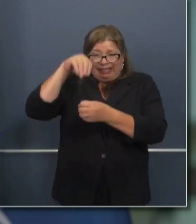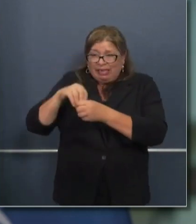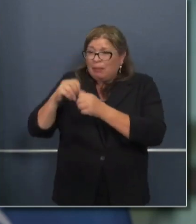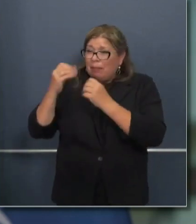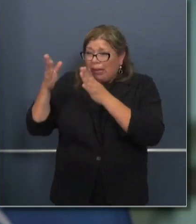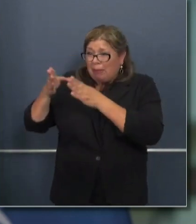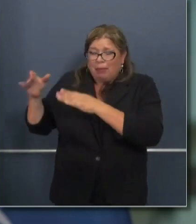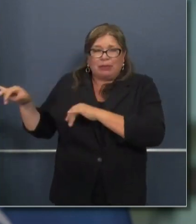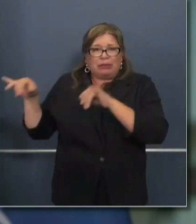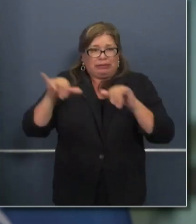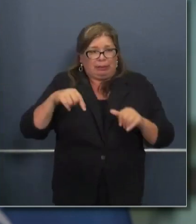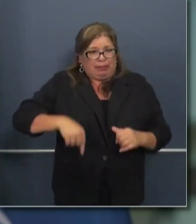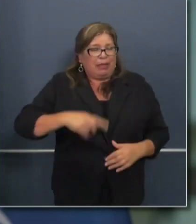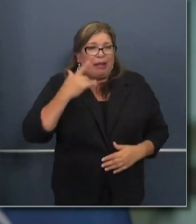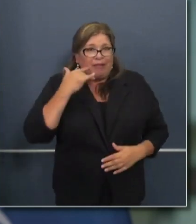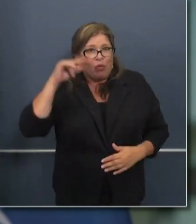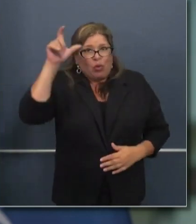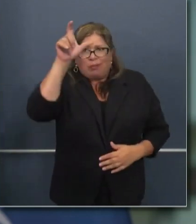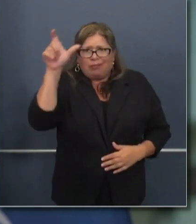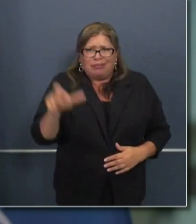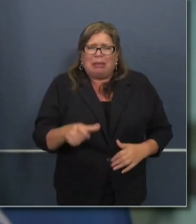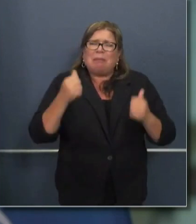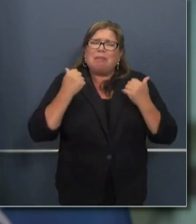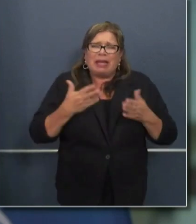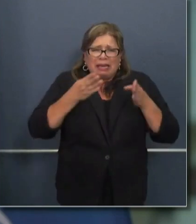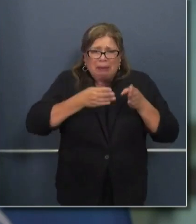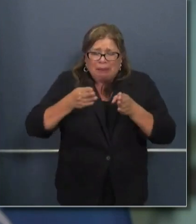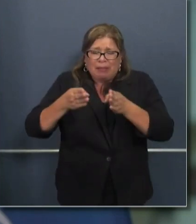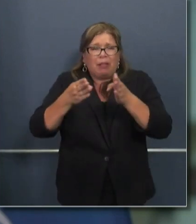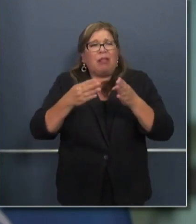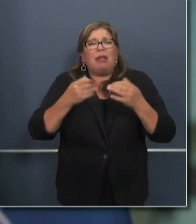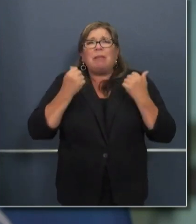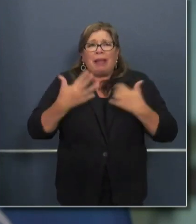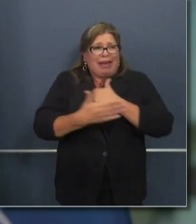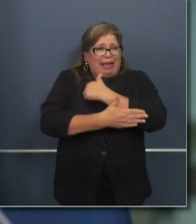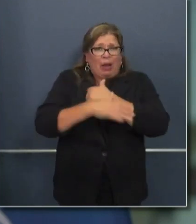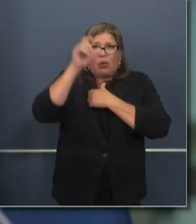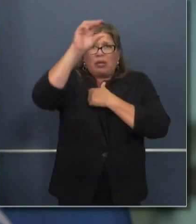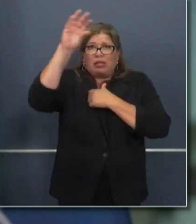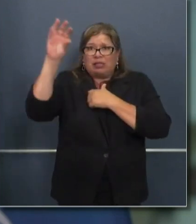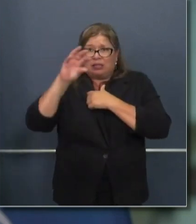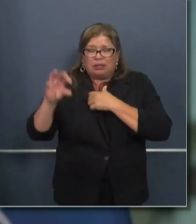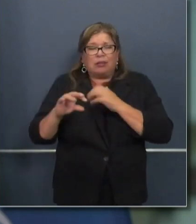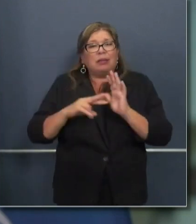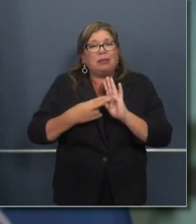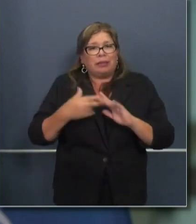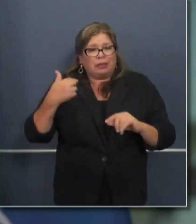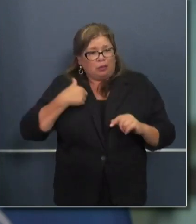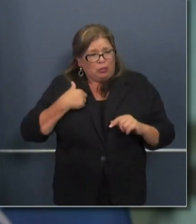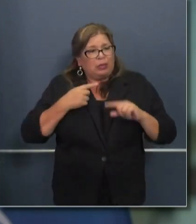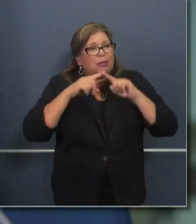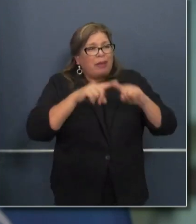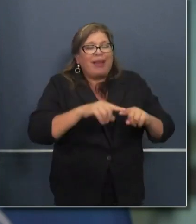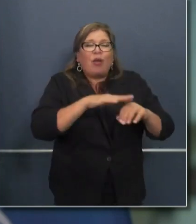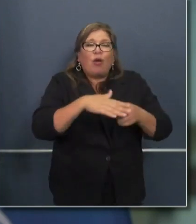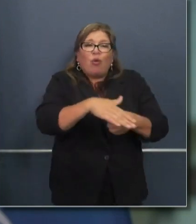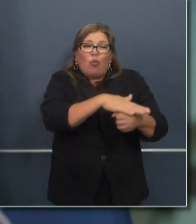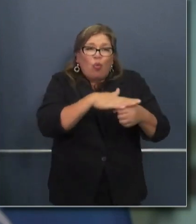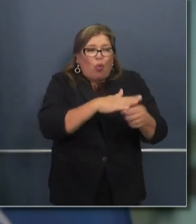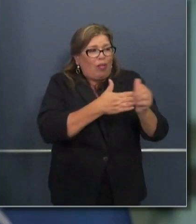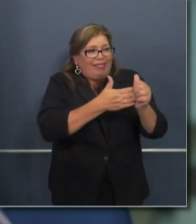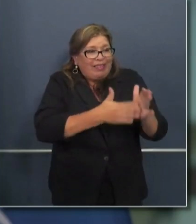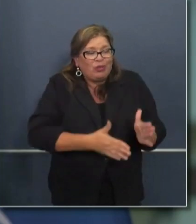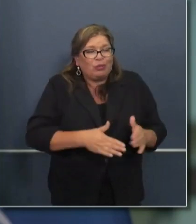local health officers, local conditions, and that's where the guidance is foundational. We